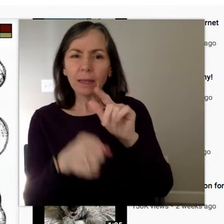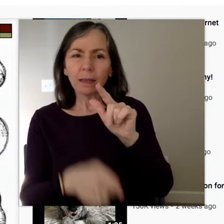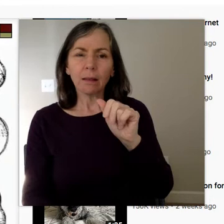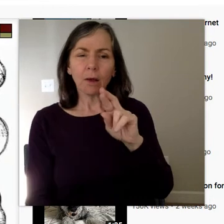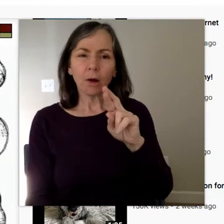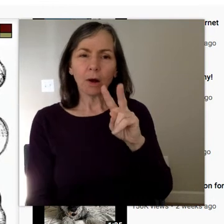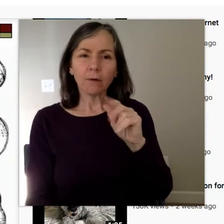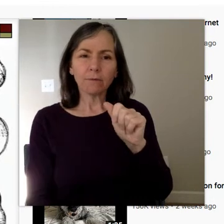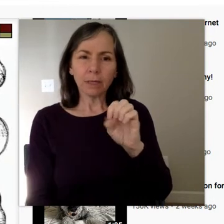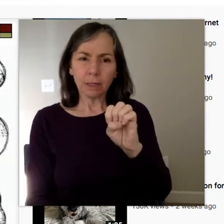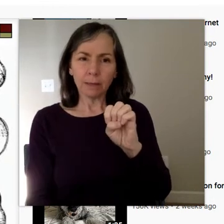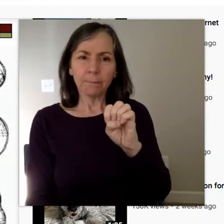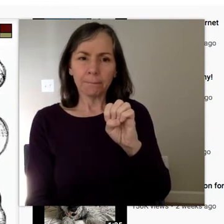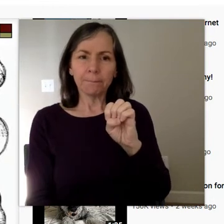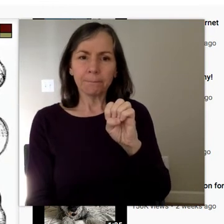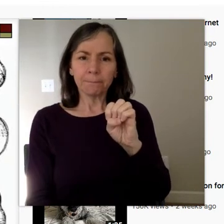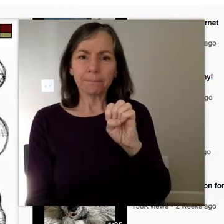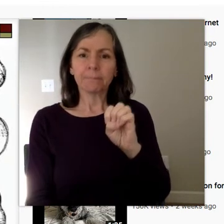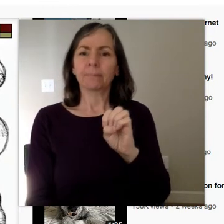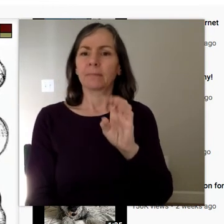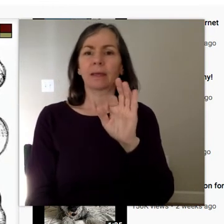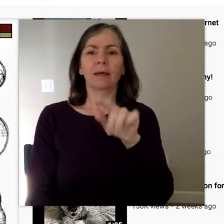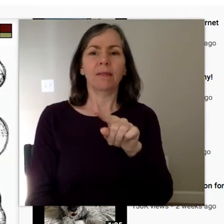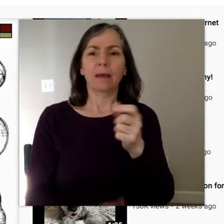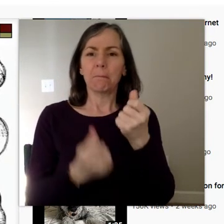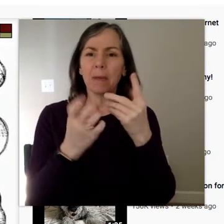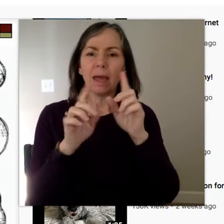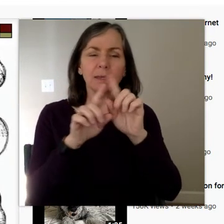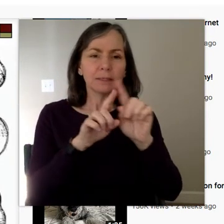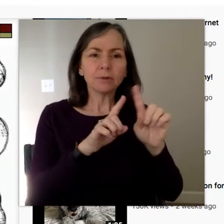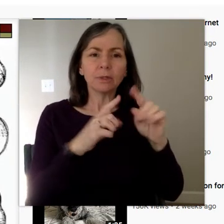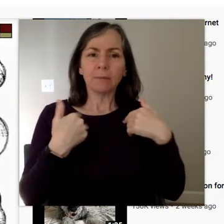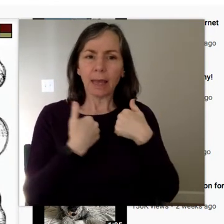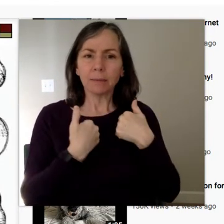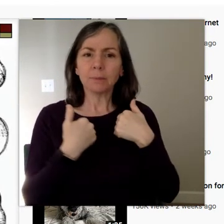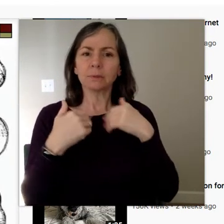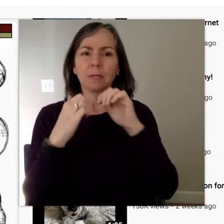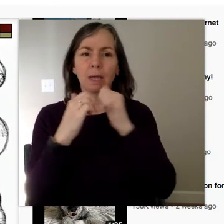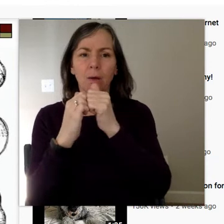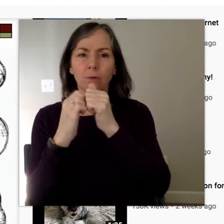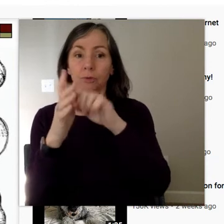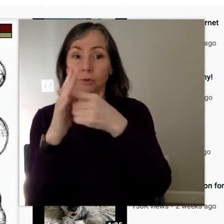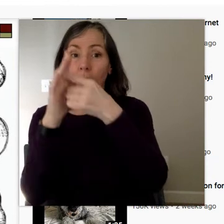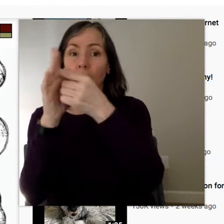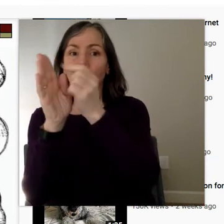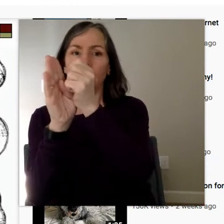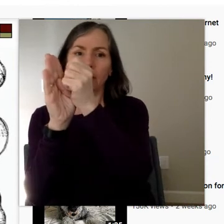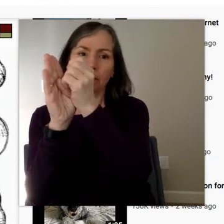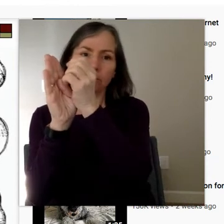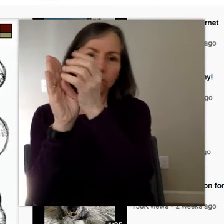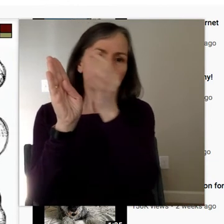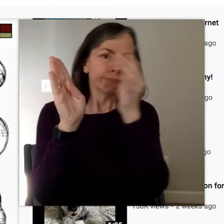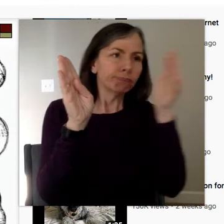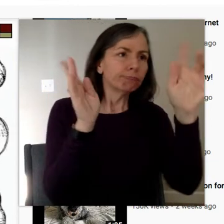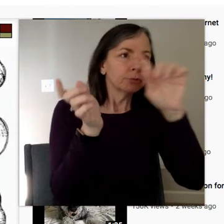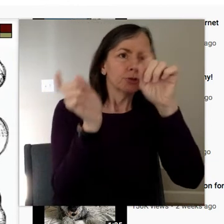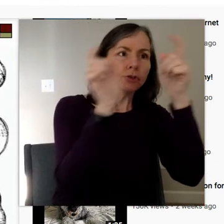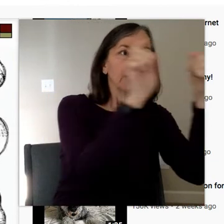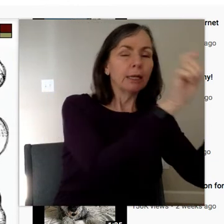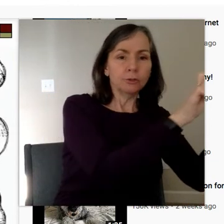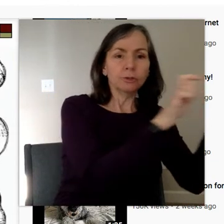this is all sorts of different organisms in their different life phases. This is a